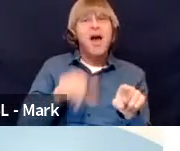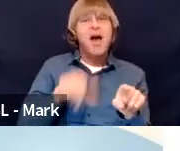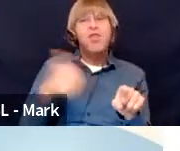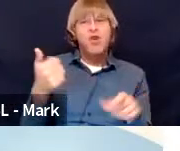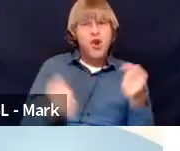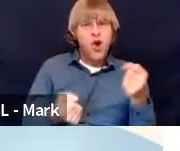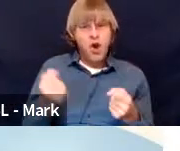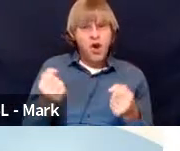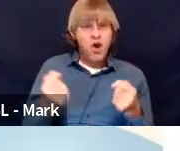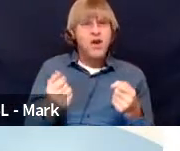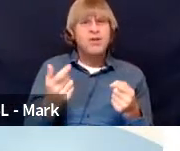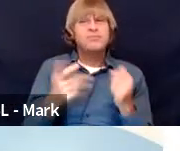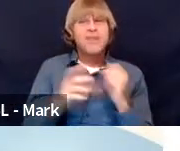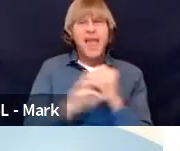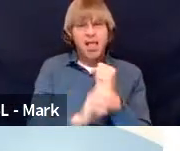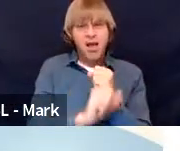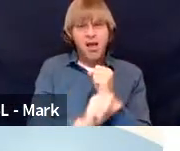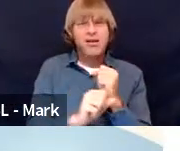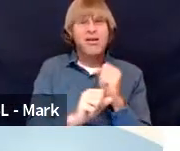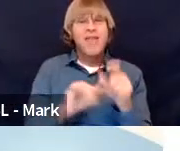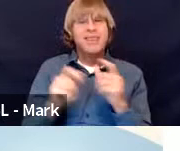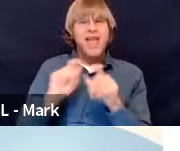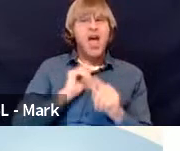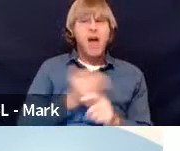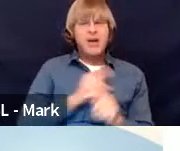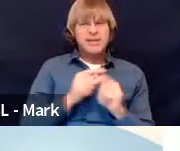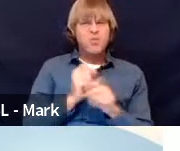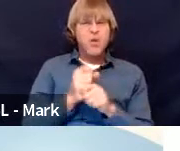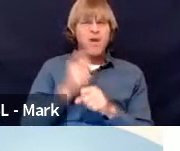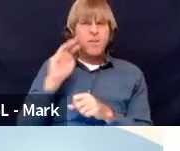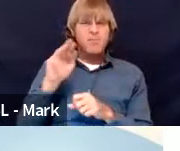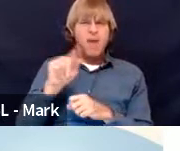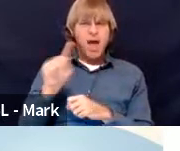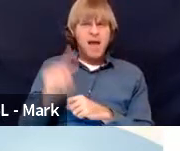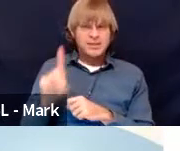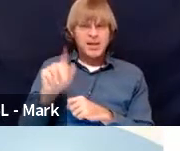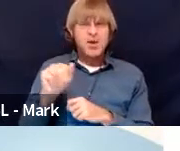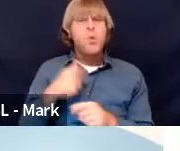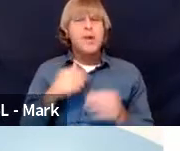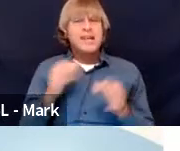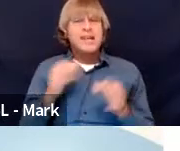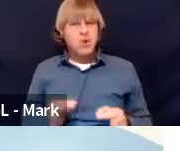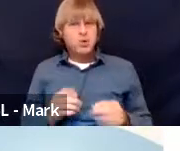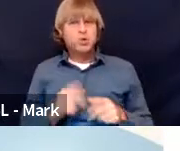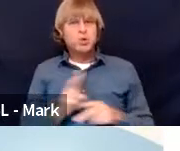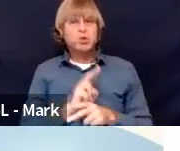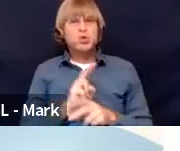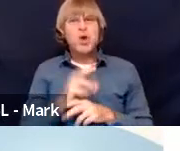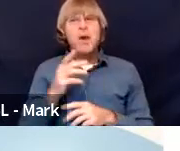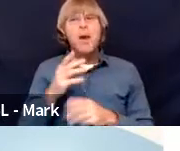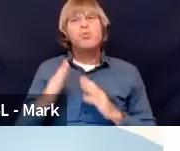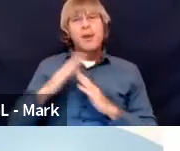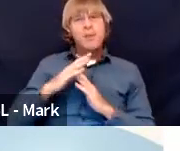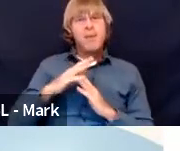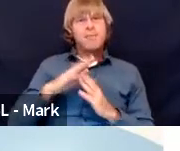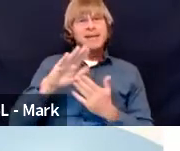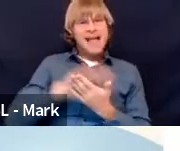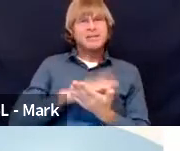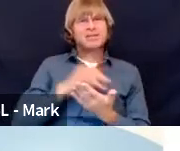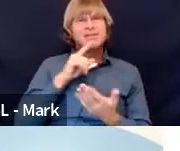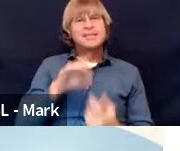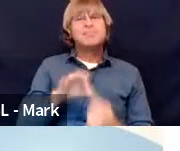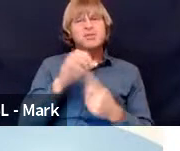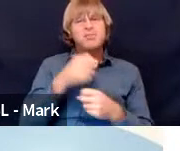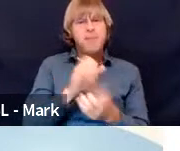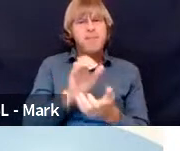car catalog that our team worked on for Mazda. They chose to go premium text and cover. It was a special make